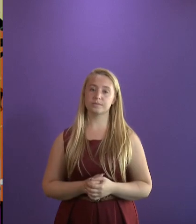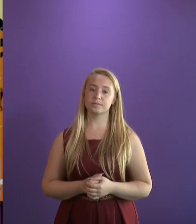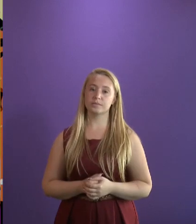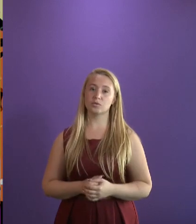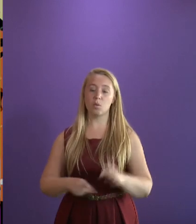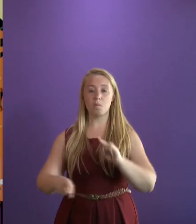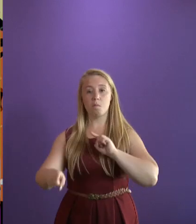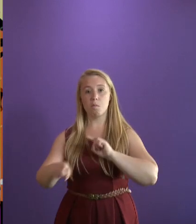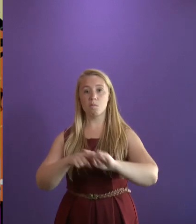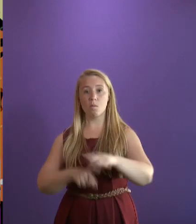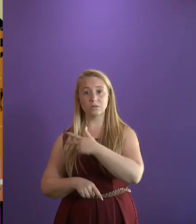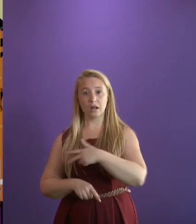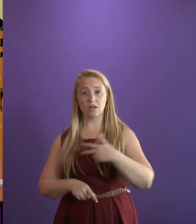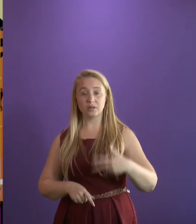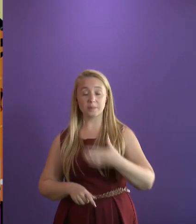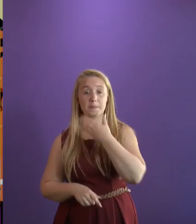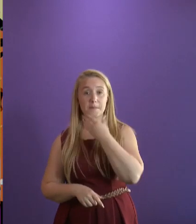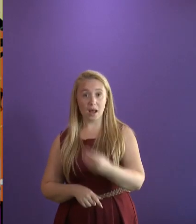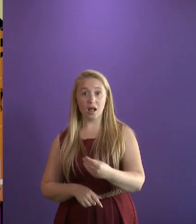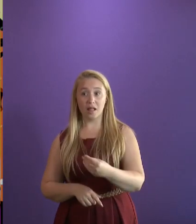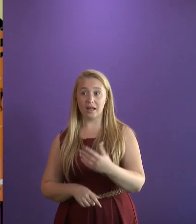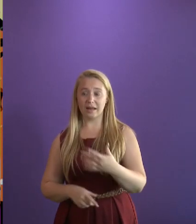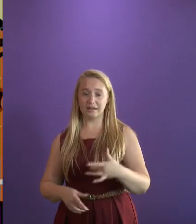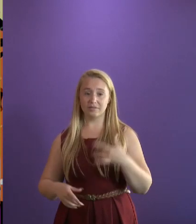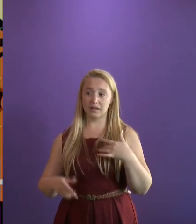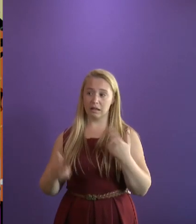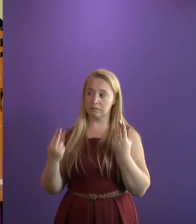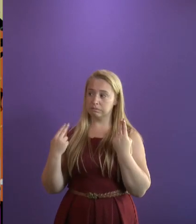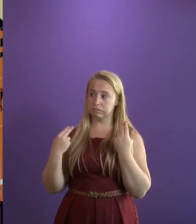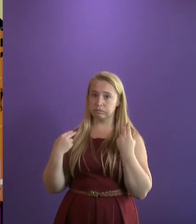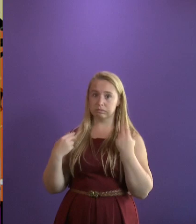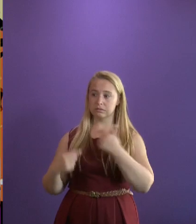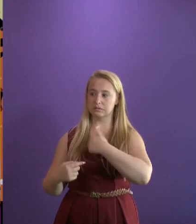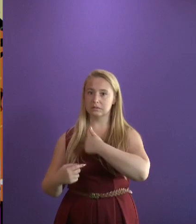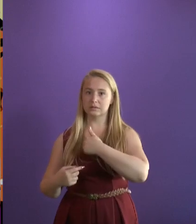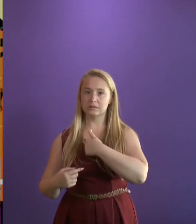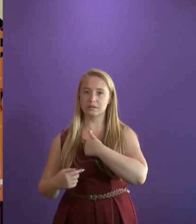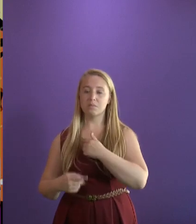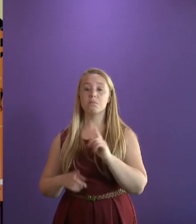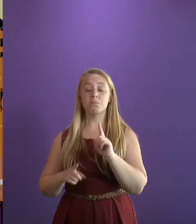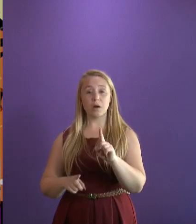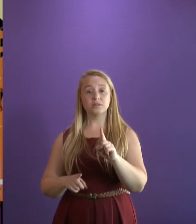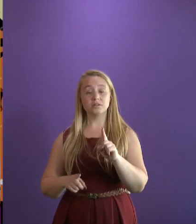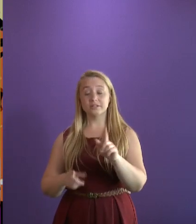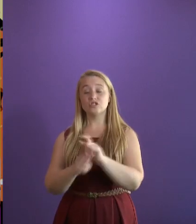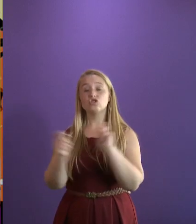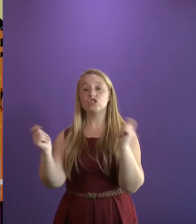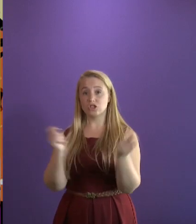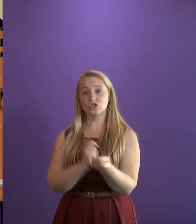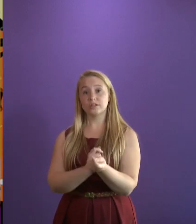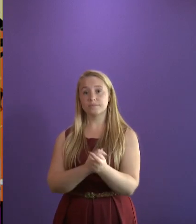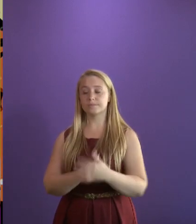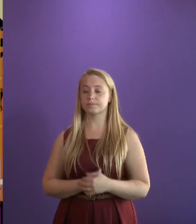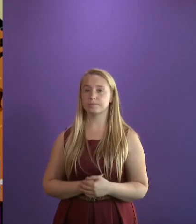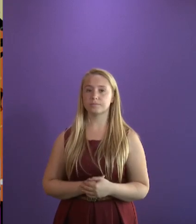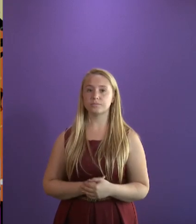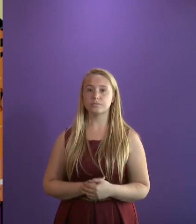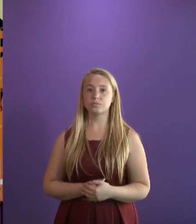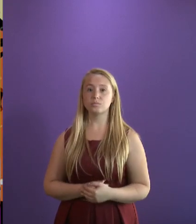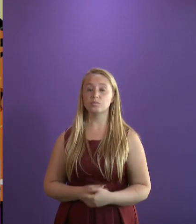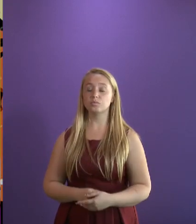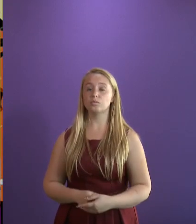of councillors are currently male, and this can be intimidating, the picture is indeed changing. Women who have gone